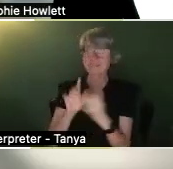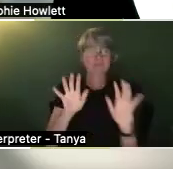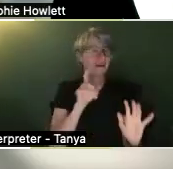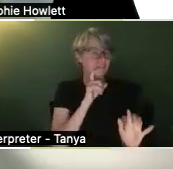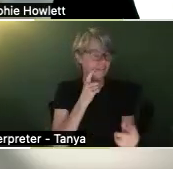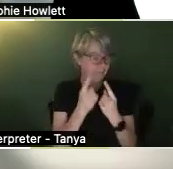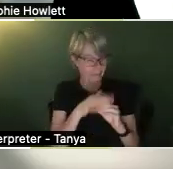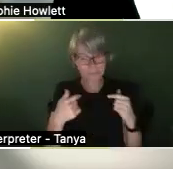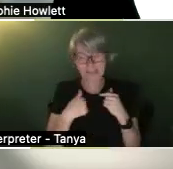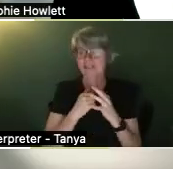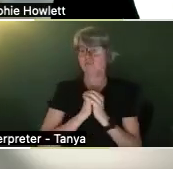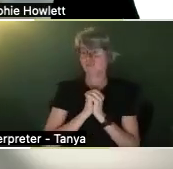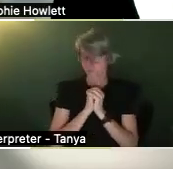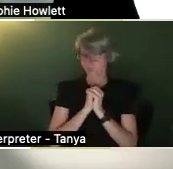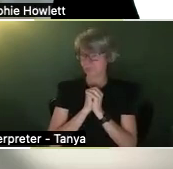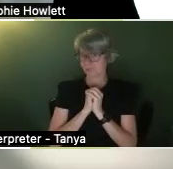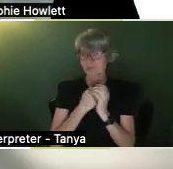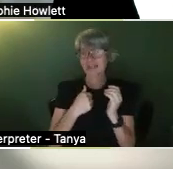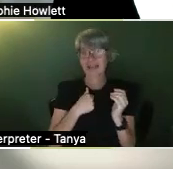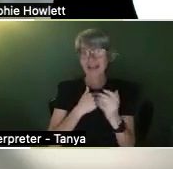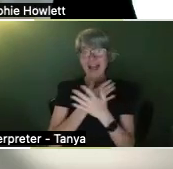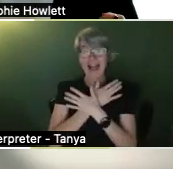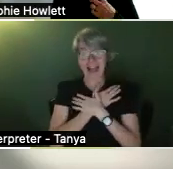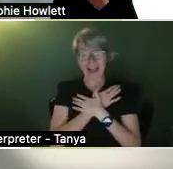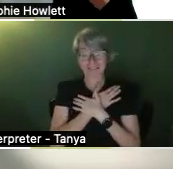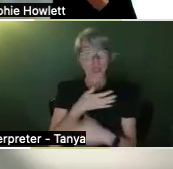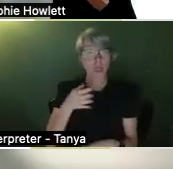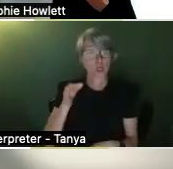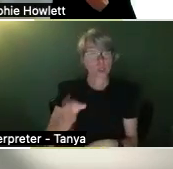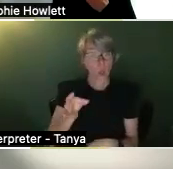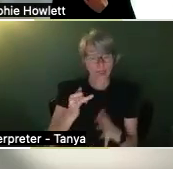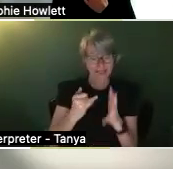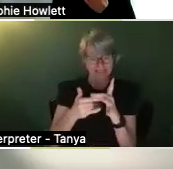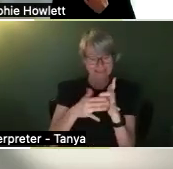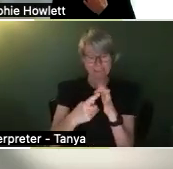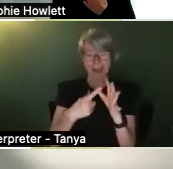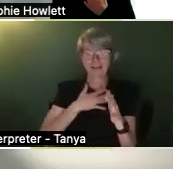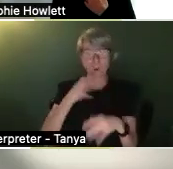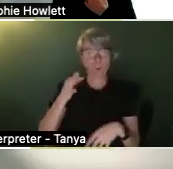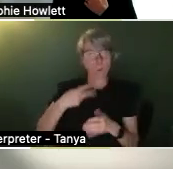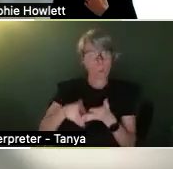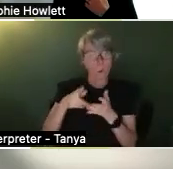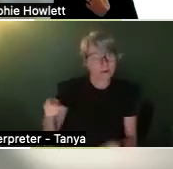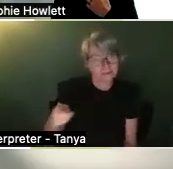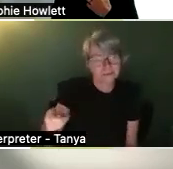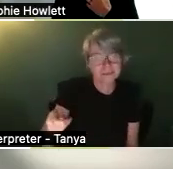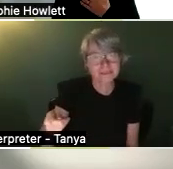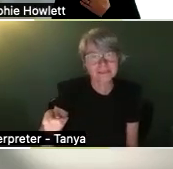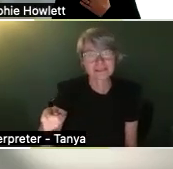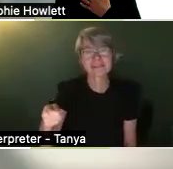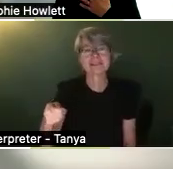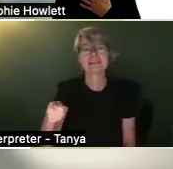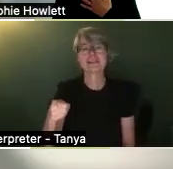me are that I love taking my dog Simba for walks, and I love doing aquarobics.